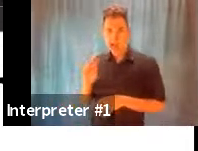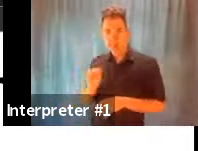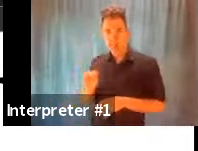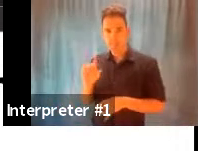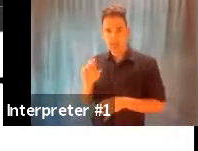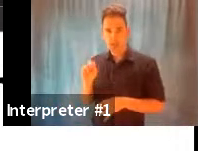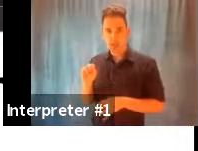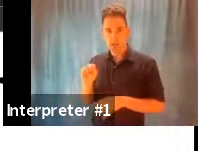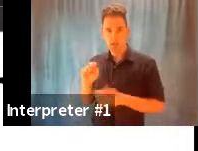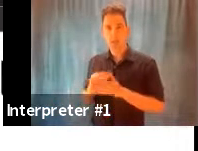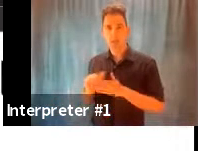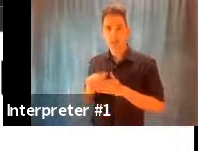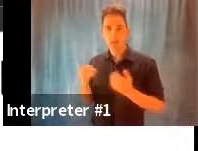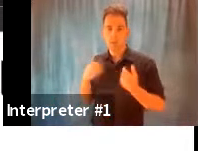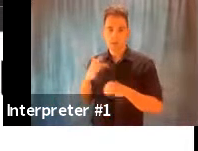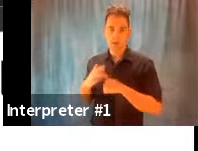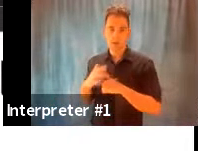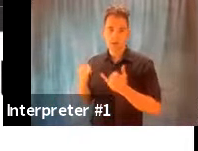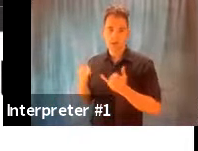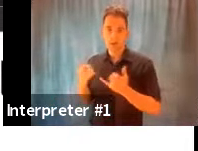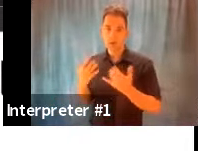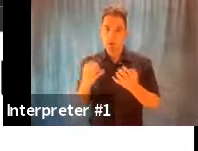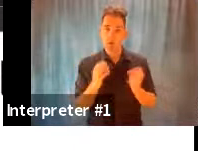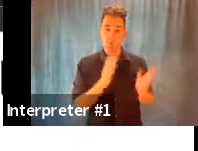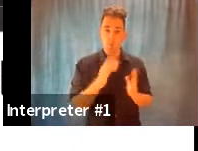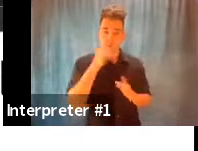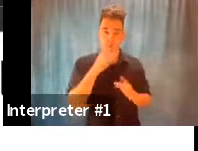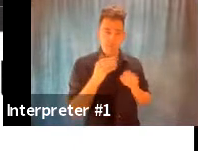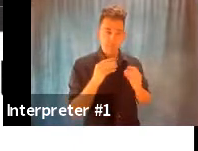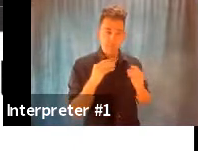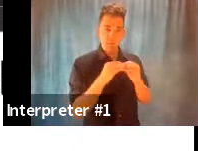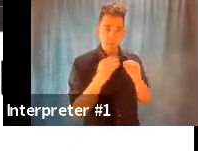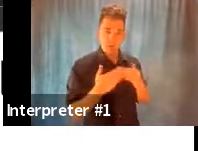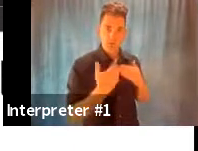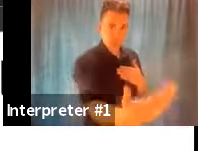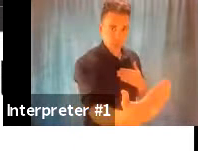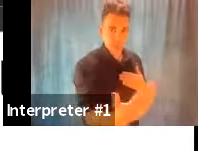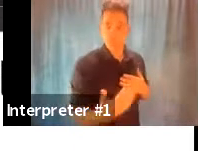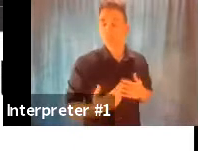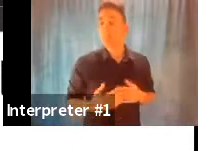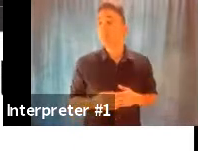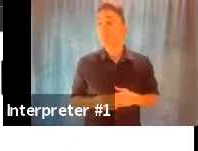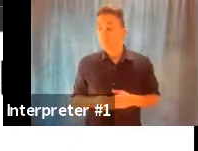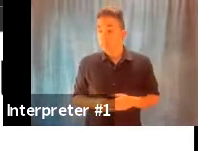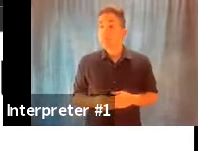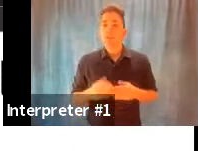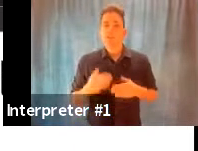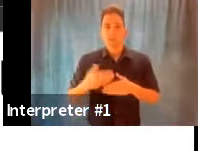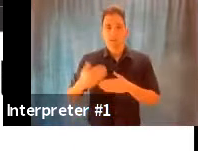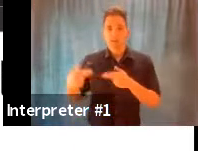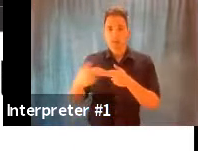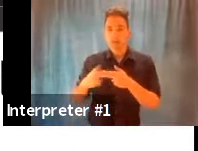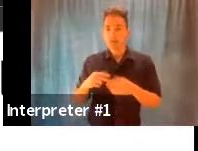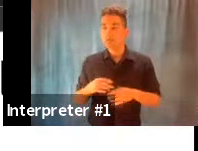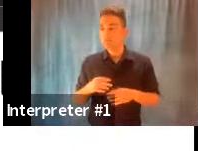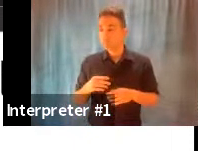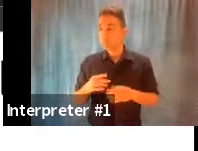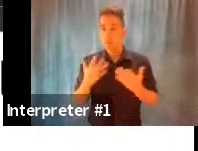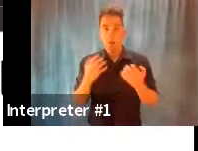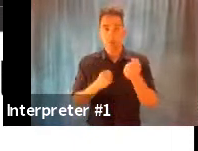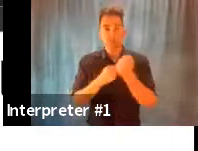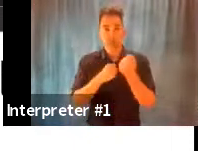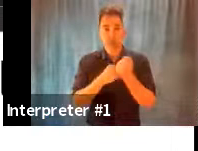today. Next slide. So for that, we are advocating a total of $2.3